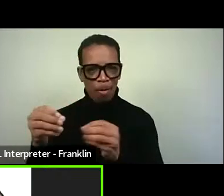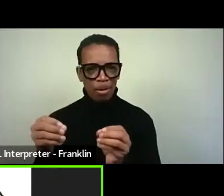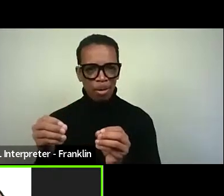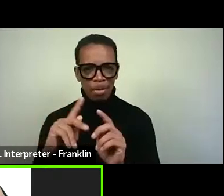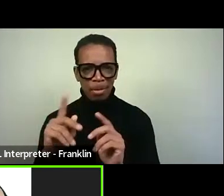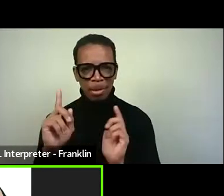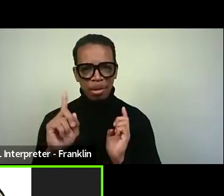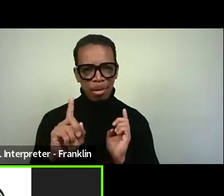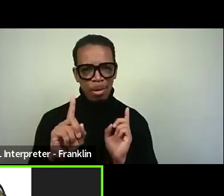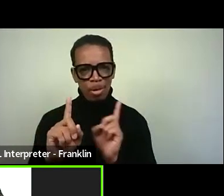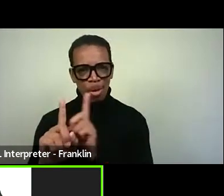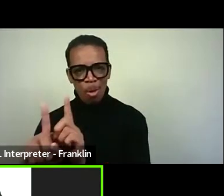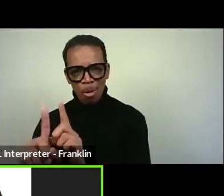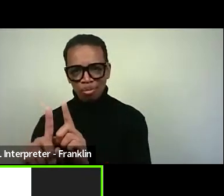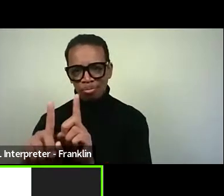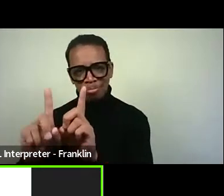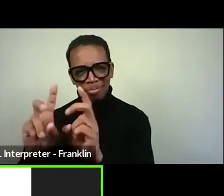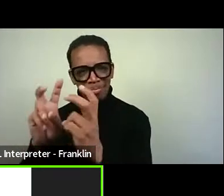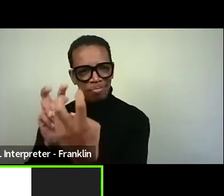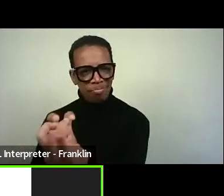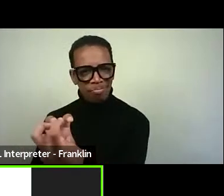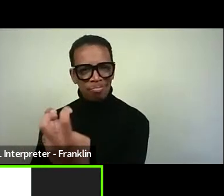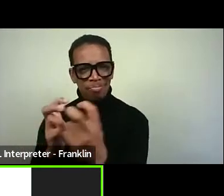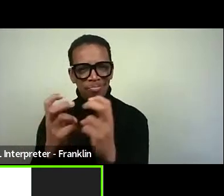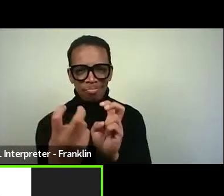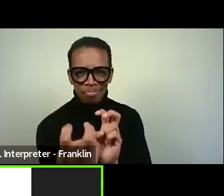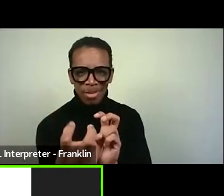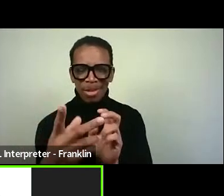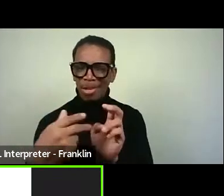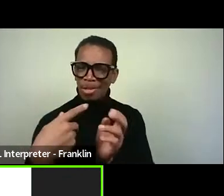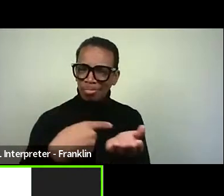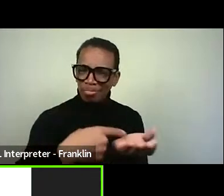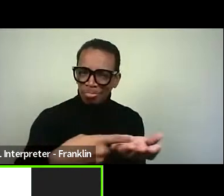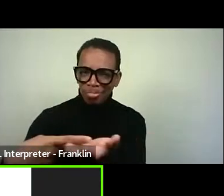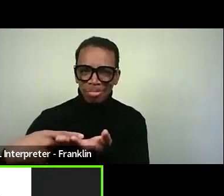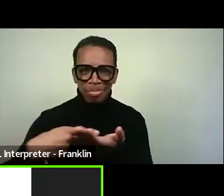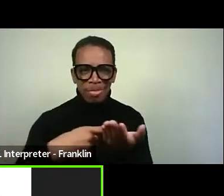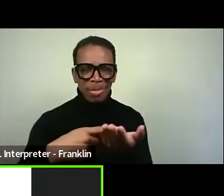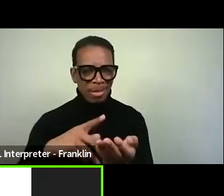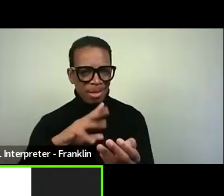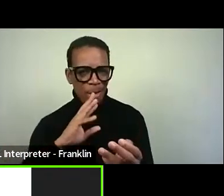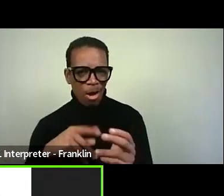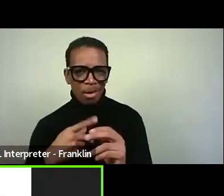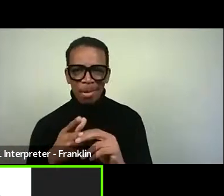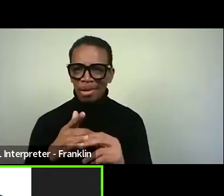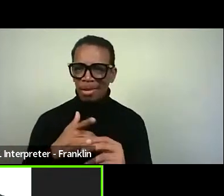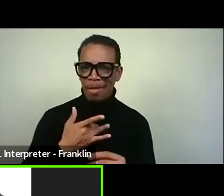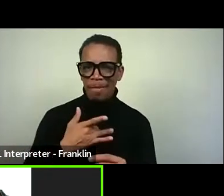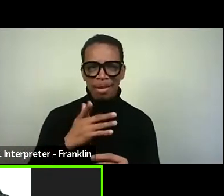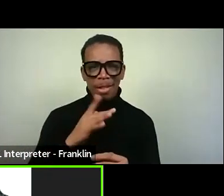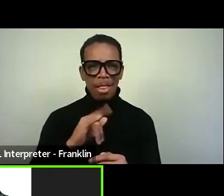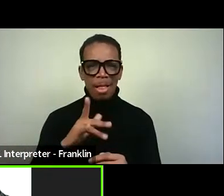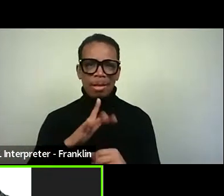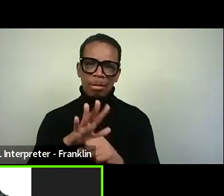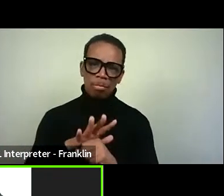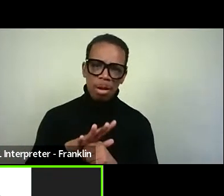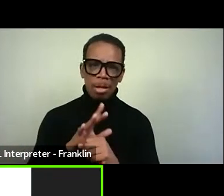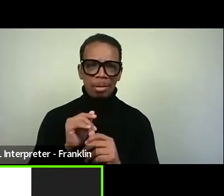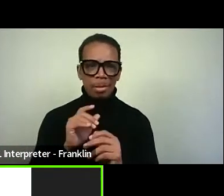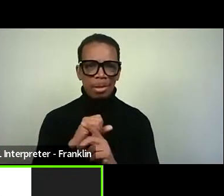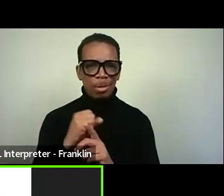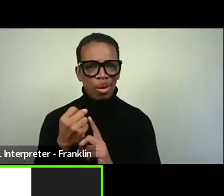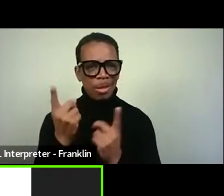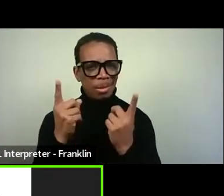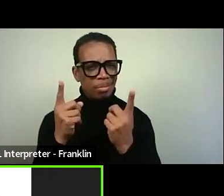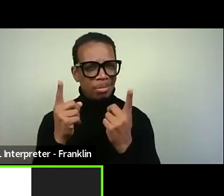about this and be able to have their voice heard within administration for different situations to come about when they feel an oppressive situation is coming